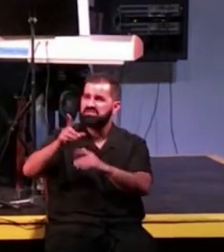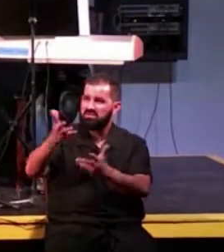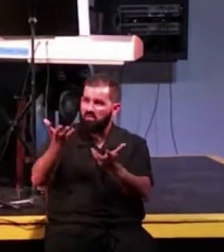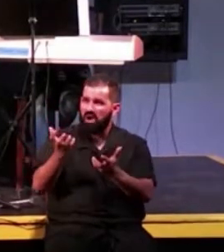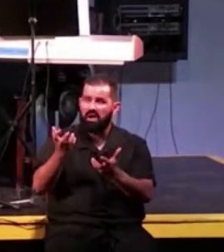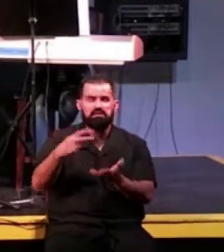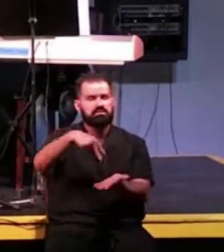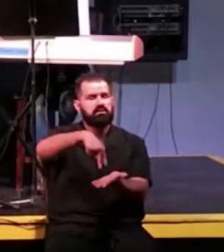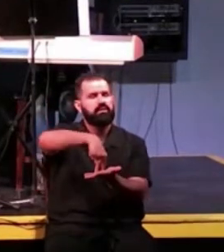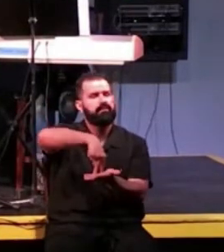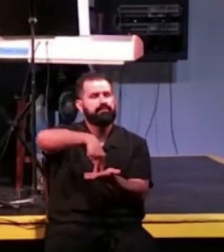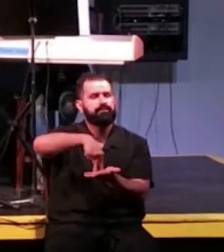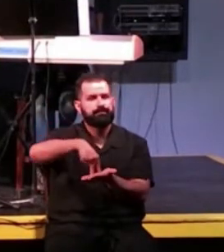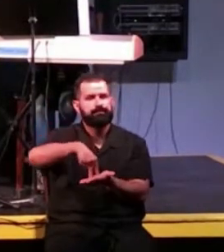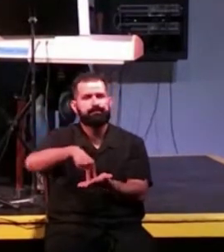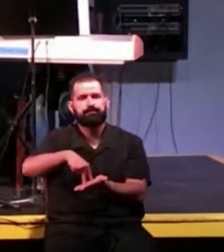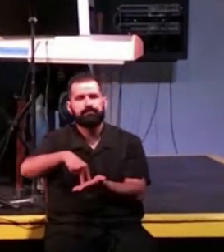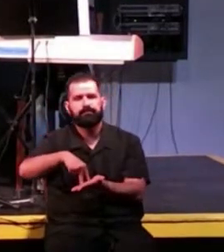I'm far away.